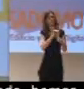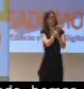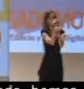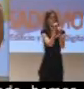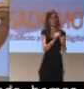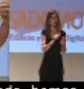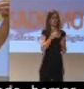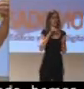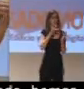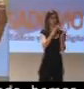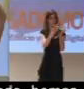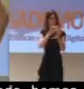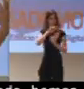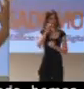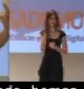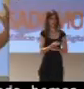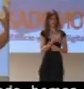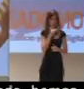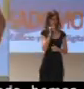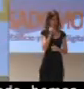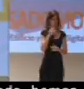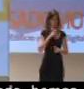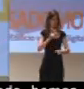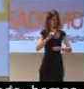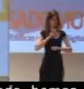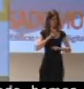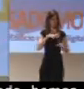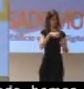achieved. We have developed an